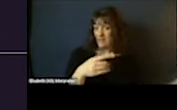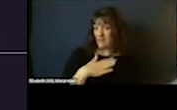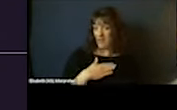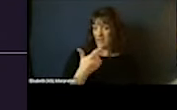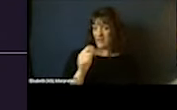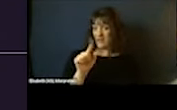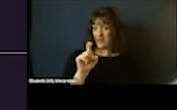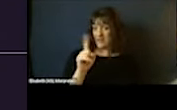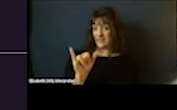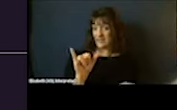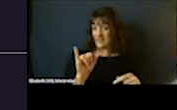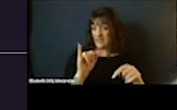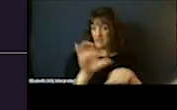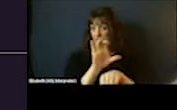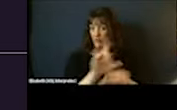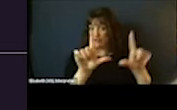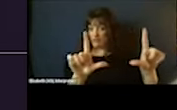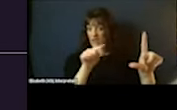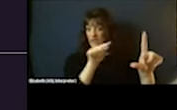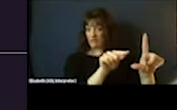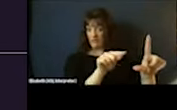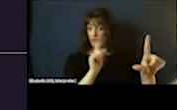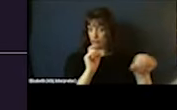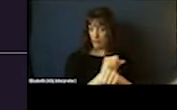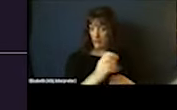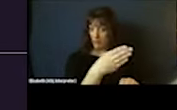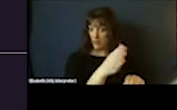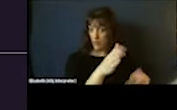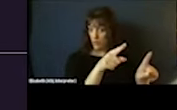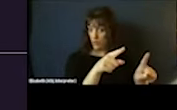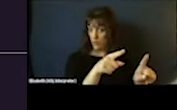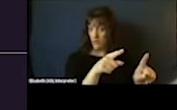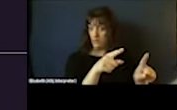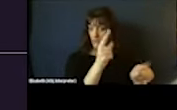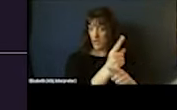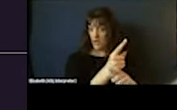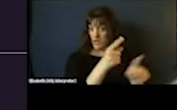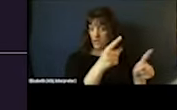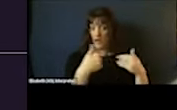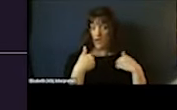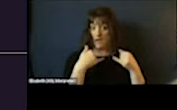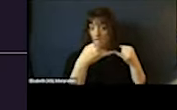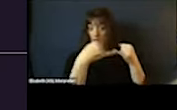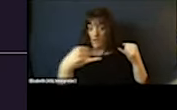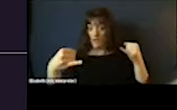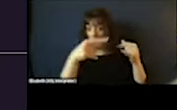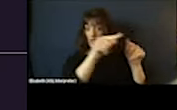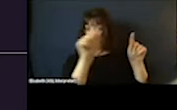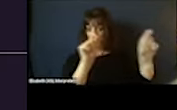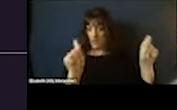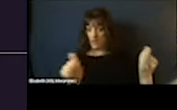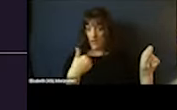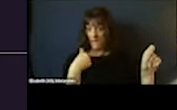just imagining things? Or does it really have spiral arms? Or am I not seeing this picture properly? So there was always